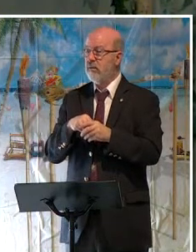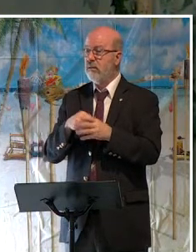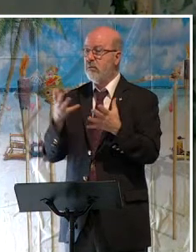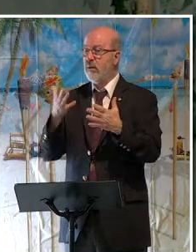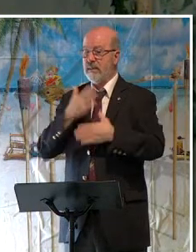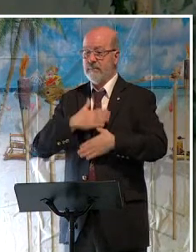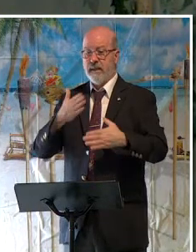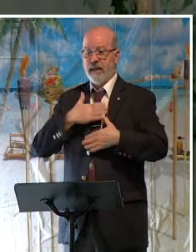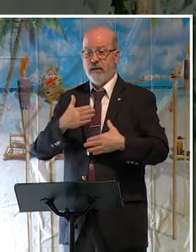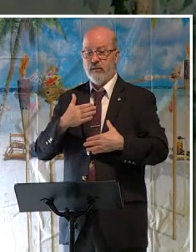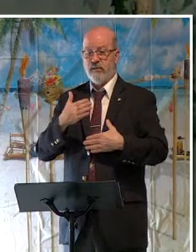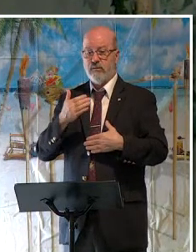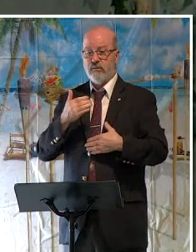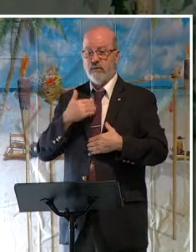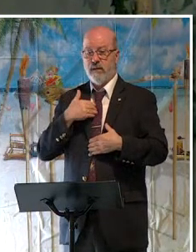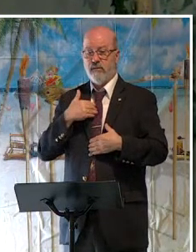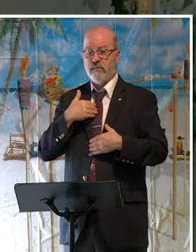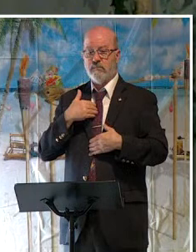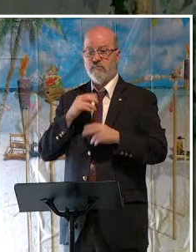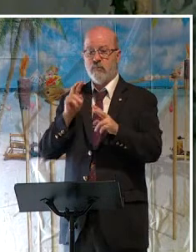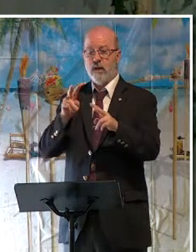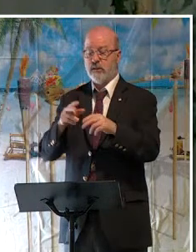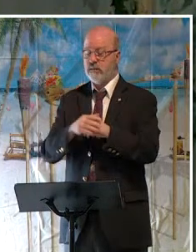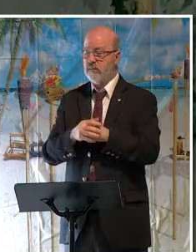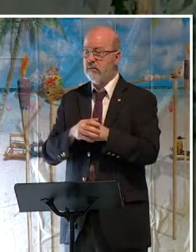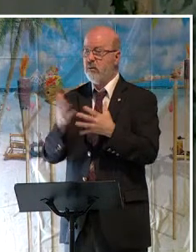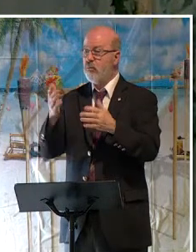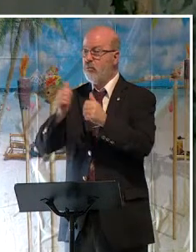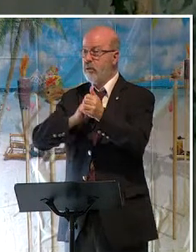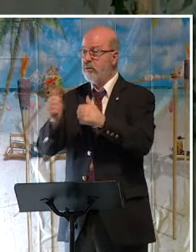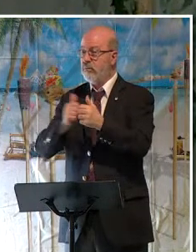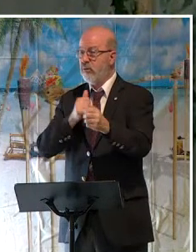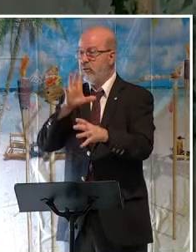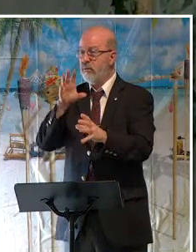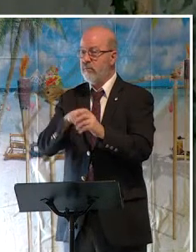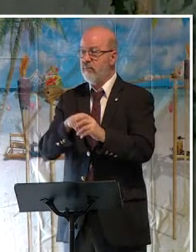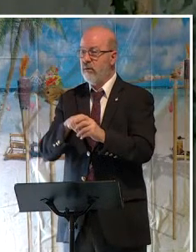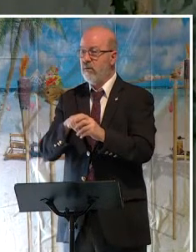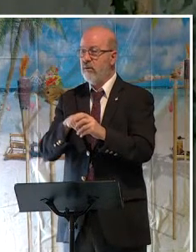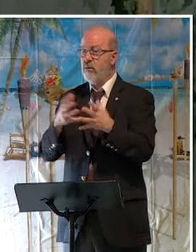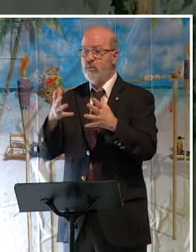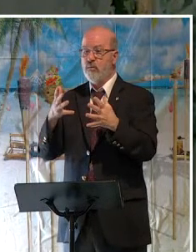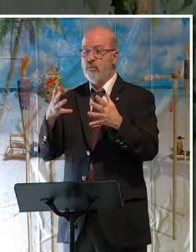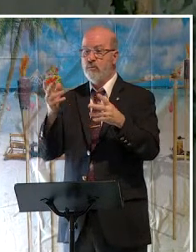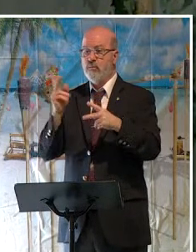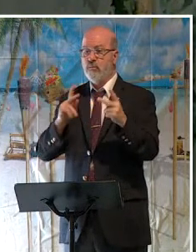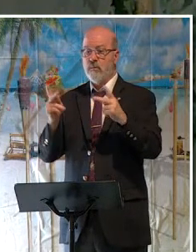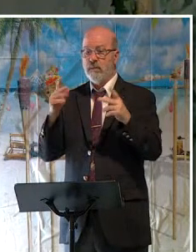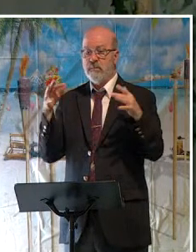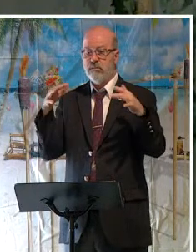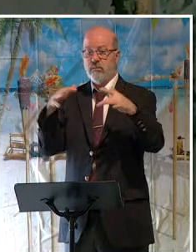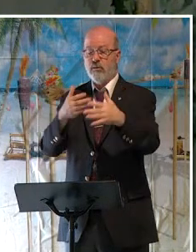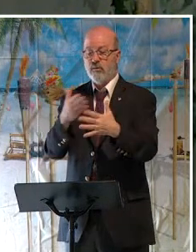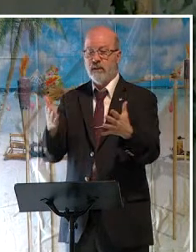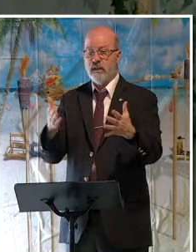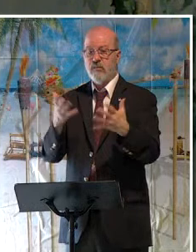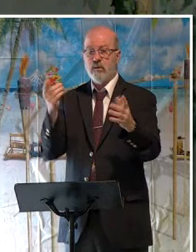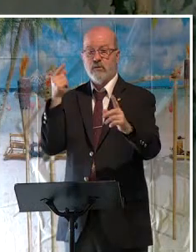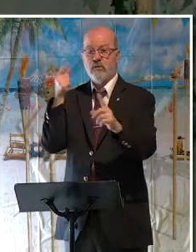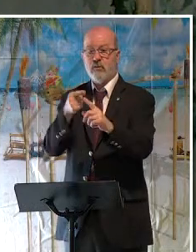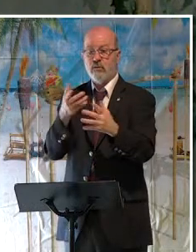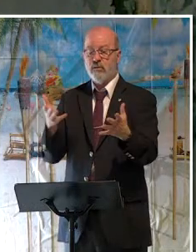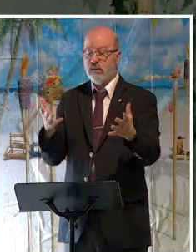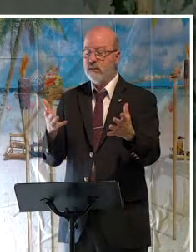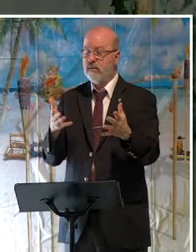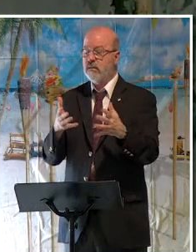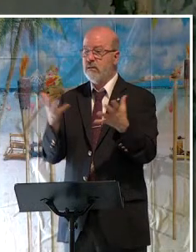What entertainment do you have them attending? What sports do you have them involved with? What crowd attends those things? What's the goal of those